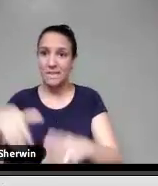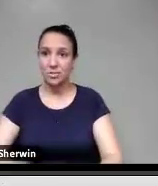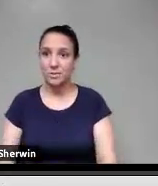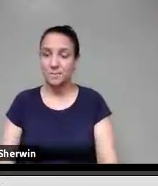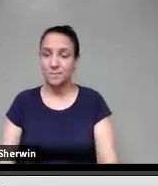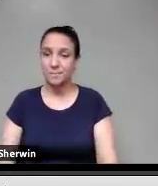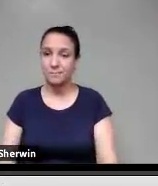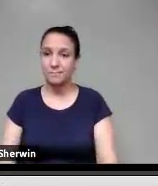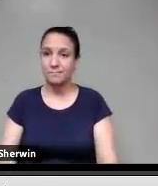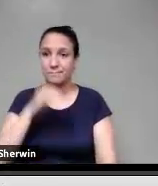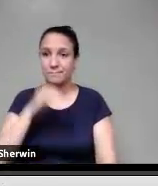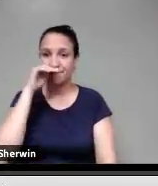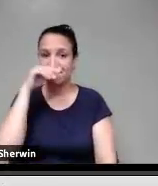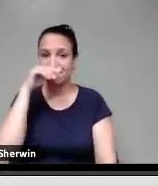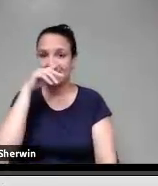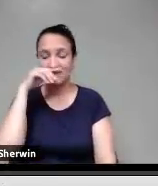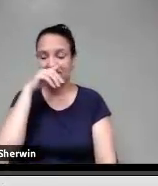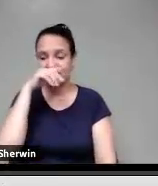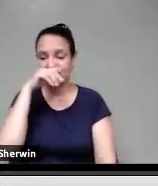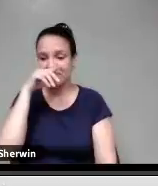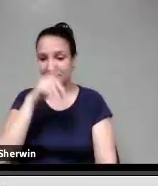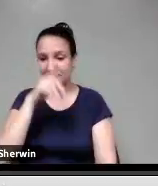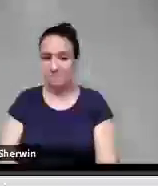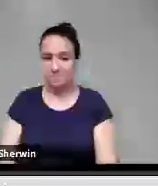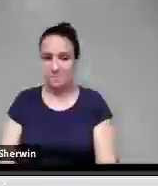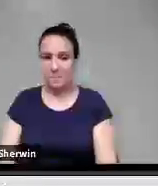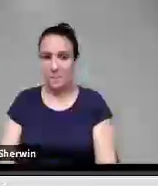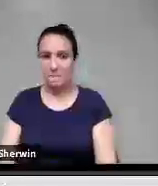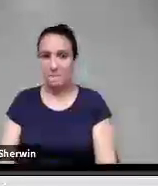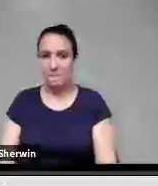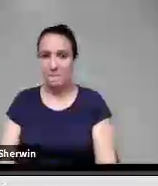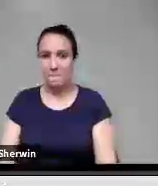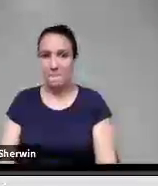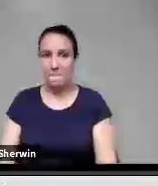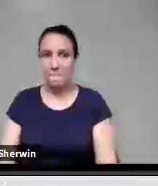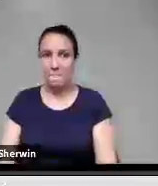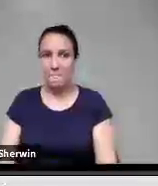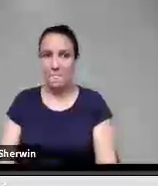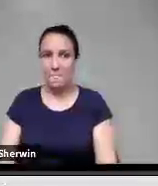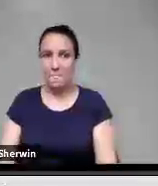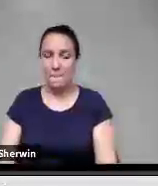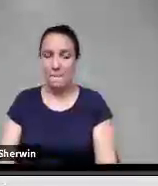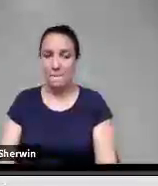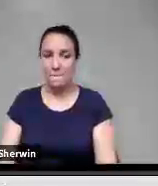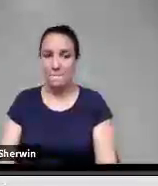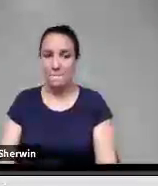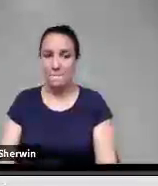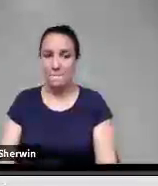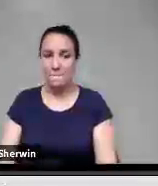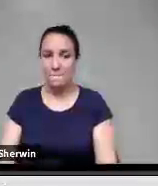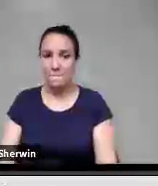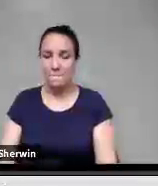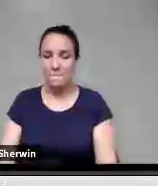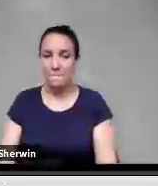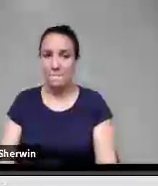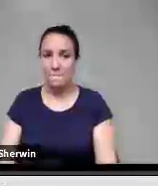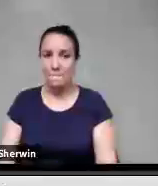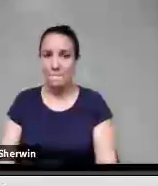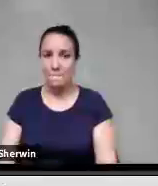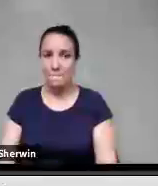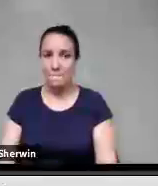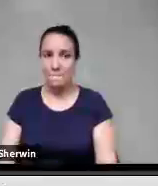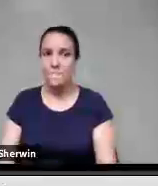again, sadly. There was no reason to because it wasn't going to get processed. So make sure you're following up. So what other ways can you extend that invitation to your target